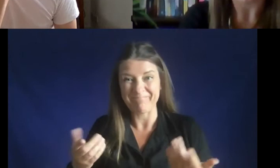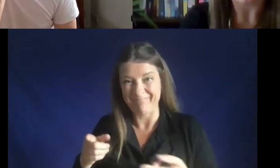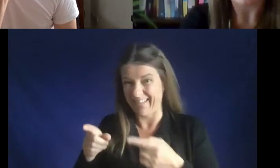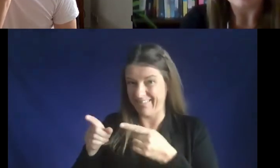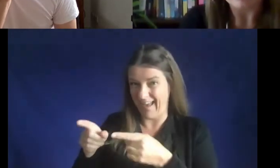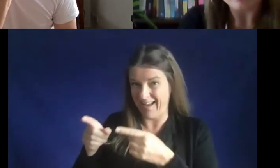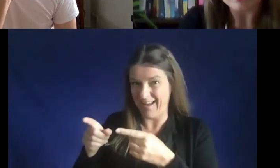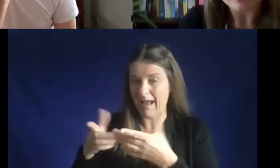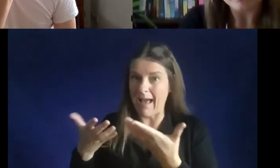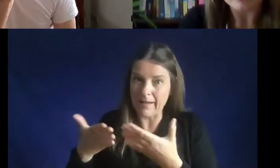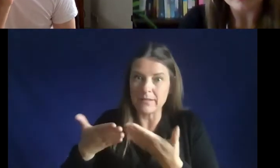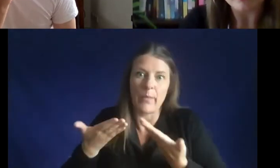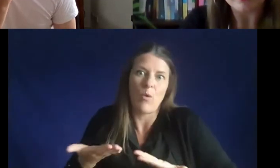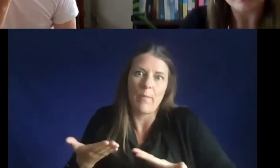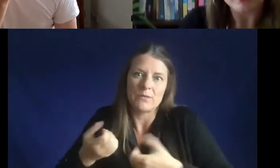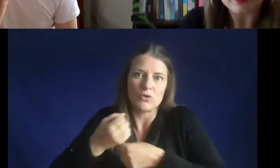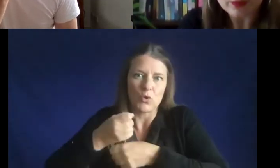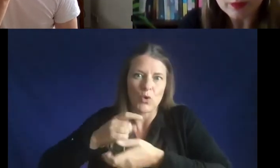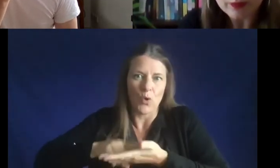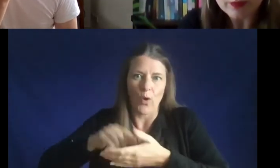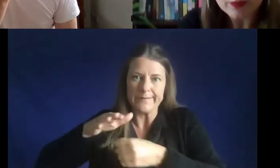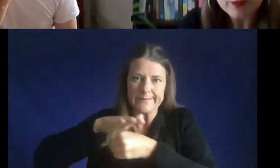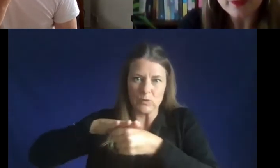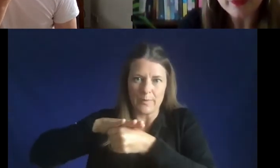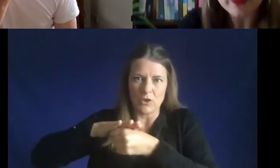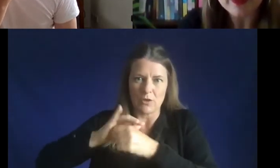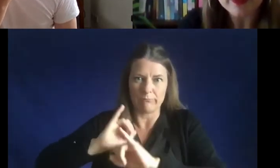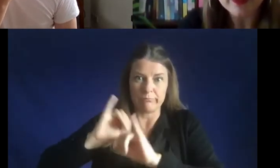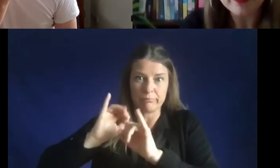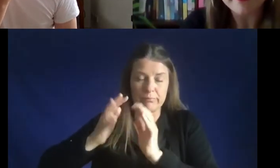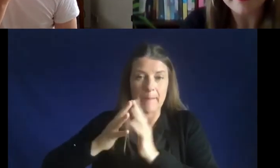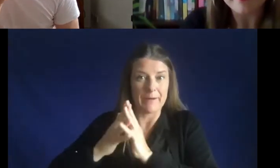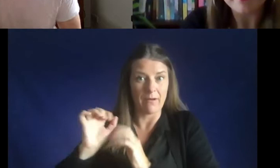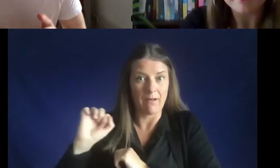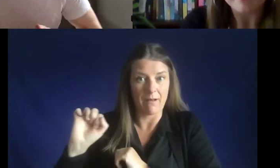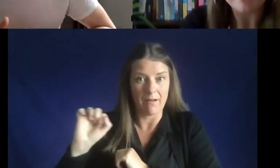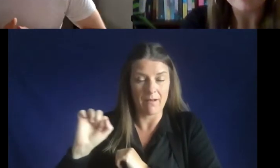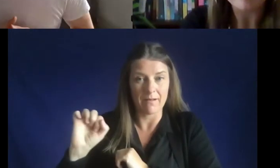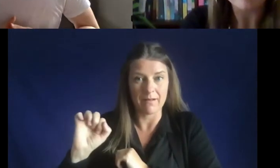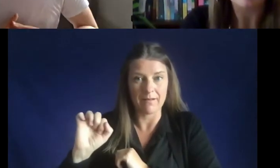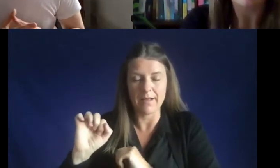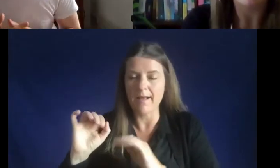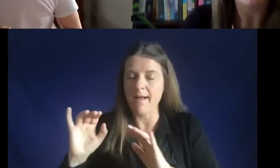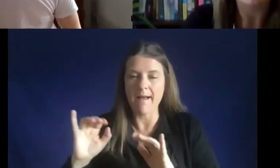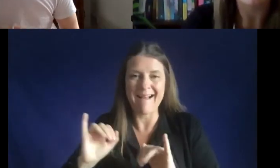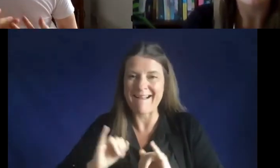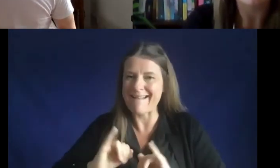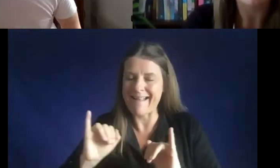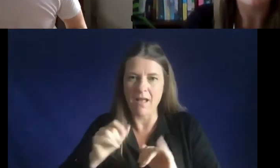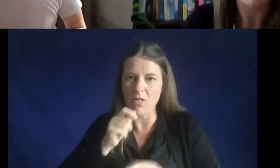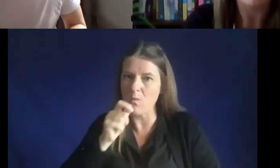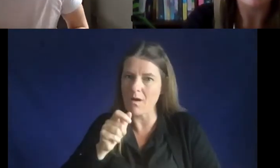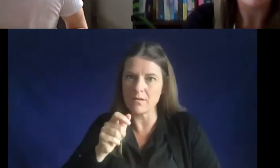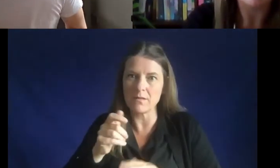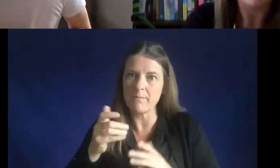subject issue that's going on right now, it's just I hate the word because I feel like it's overused, but it's such